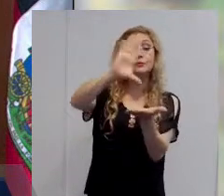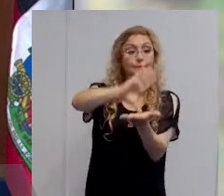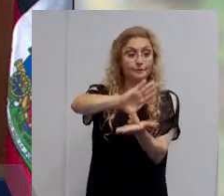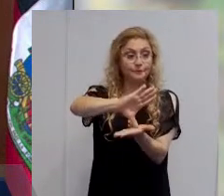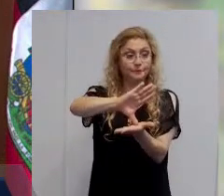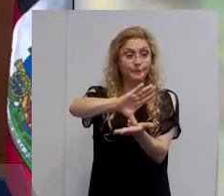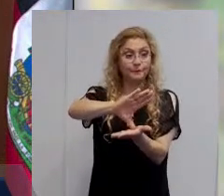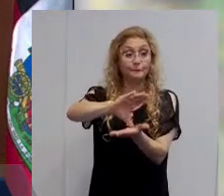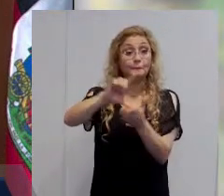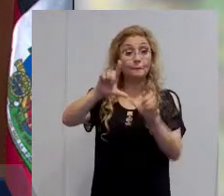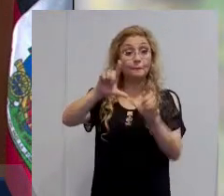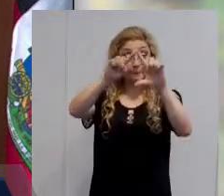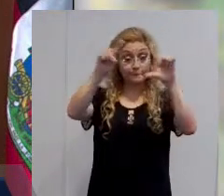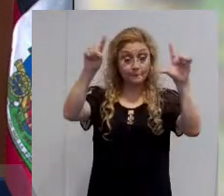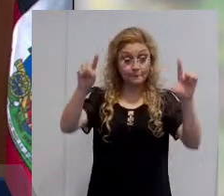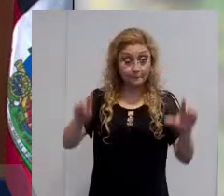level.